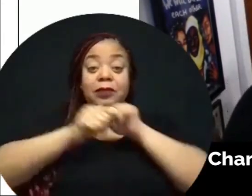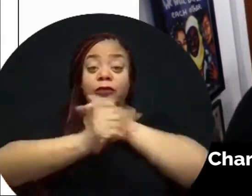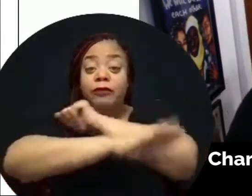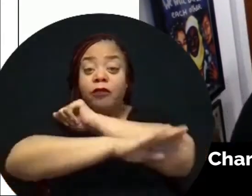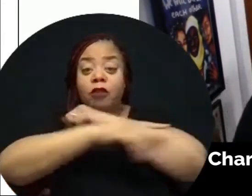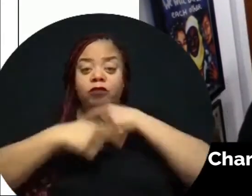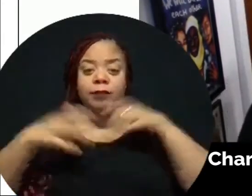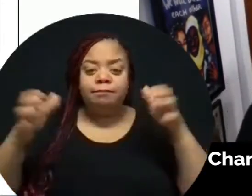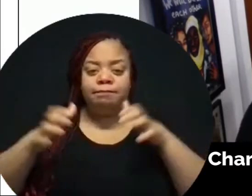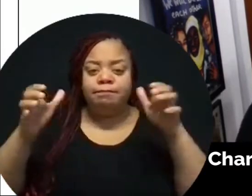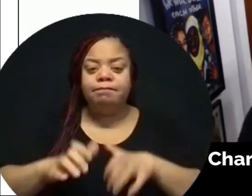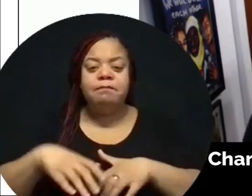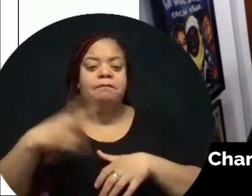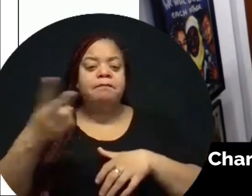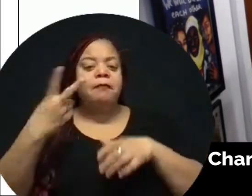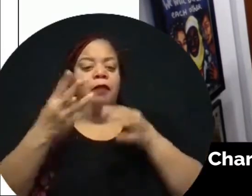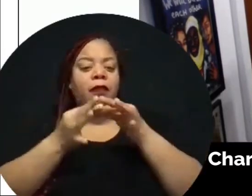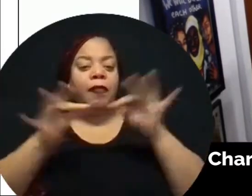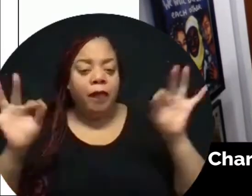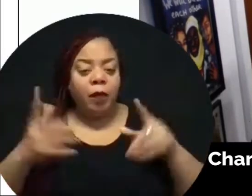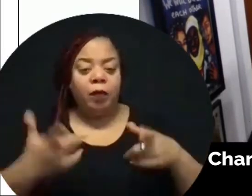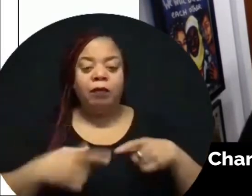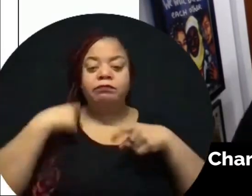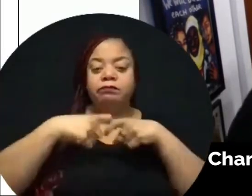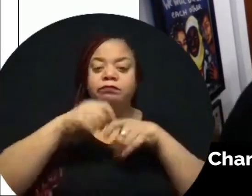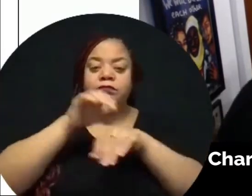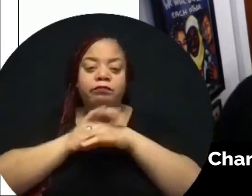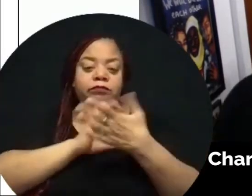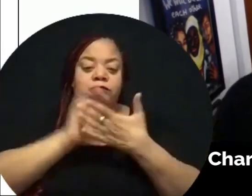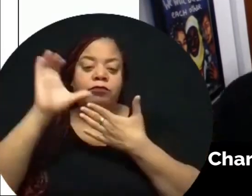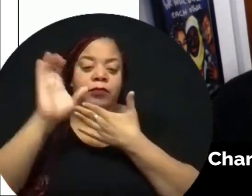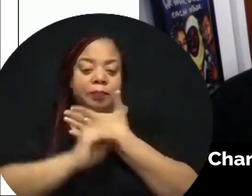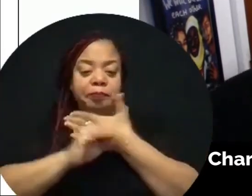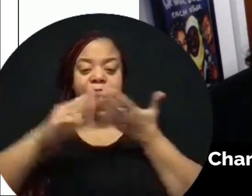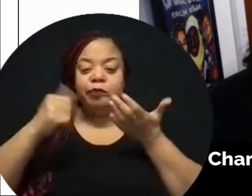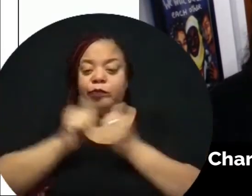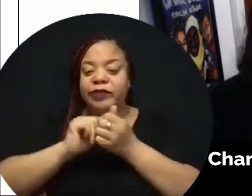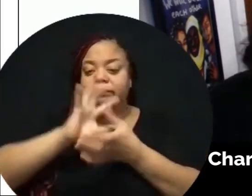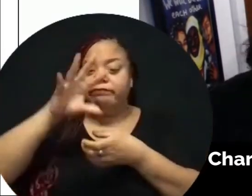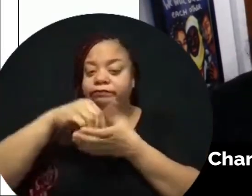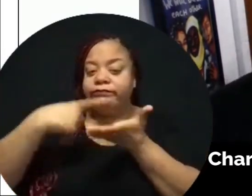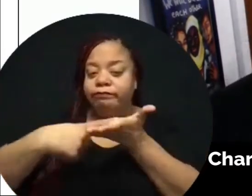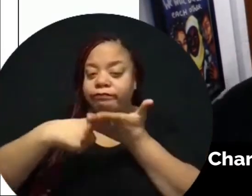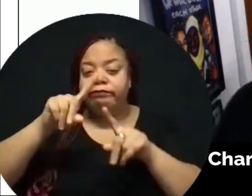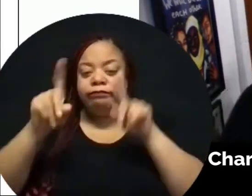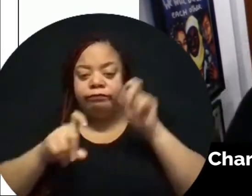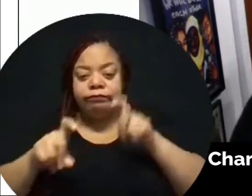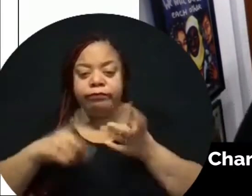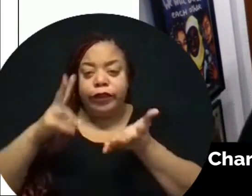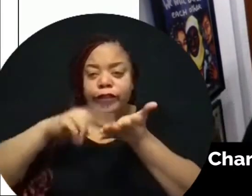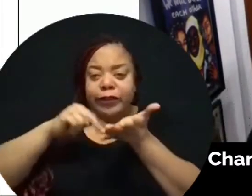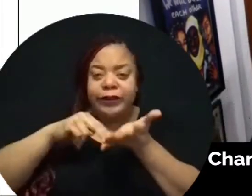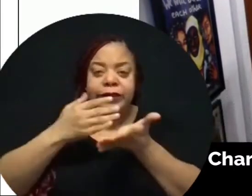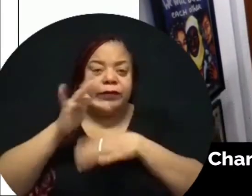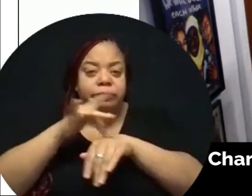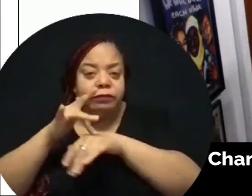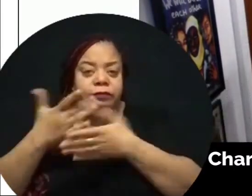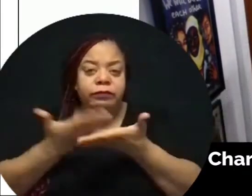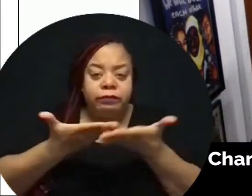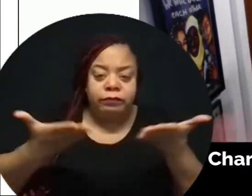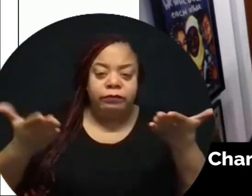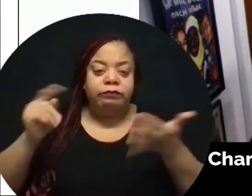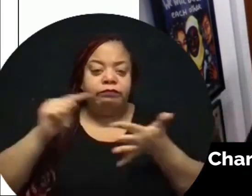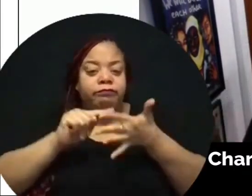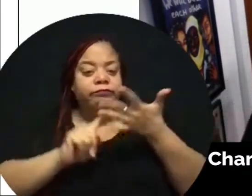provide financial support to over 100 participants in radical study groups inside and outside prisons in Mississippi.